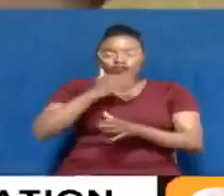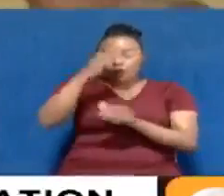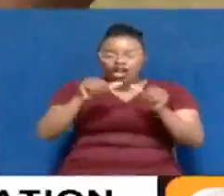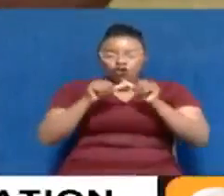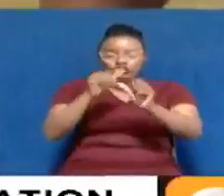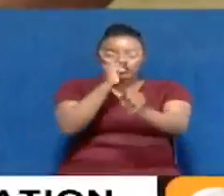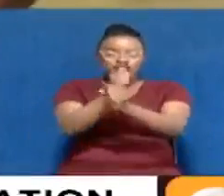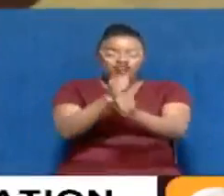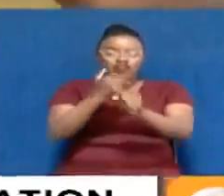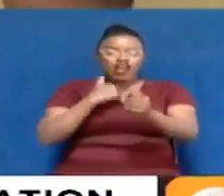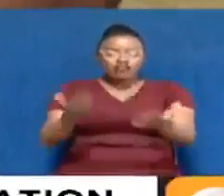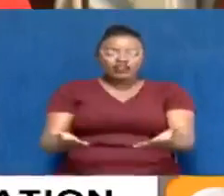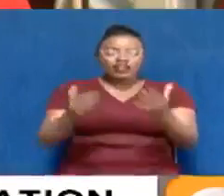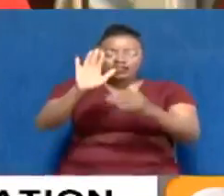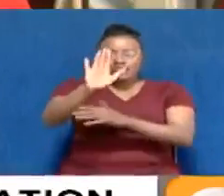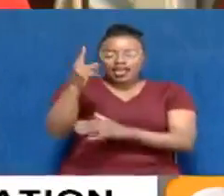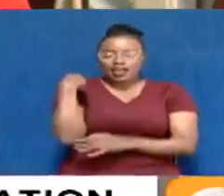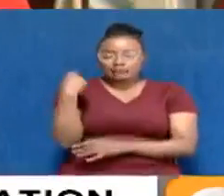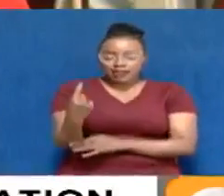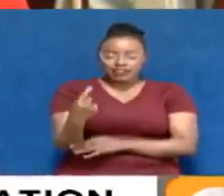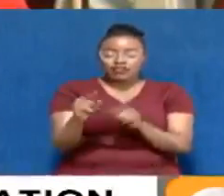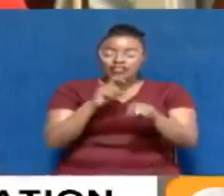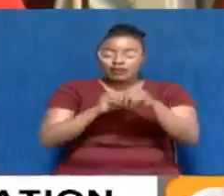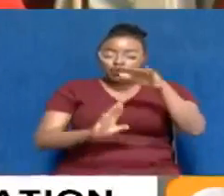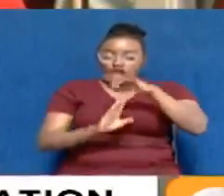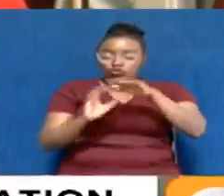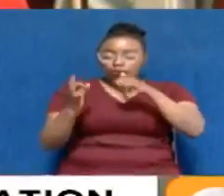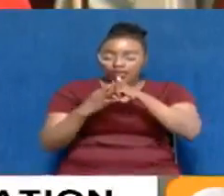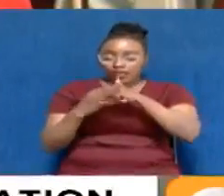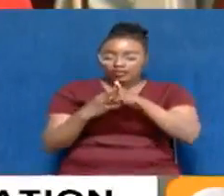consistent performance has boosted their ranking. Once you are in the top 8,